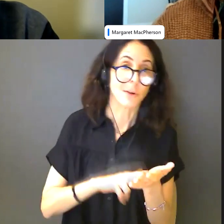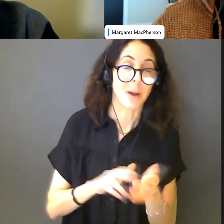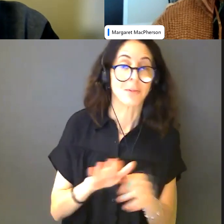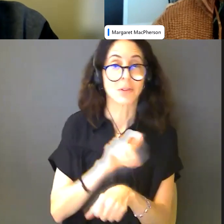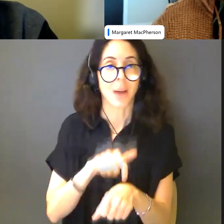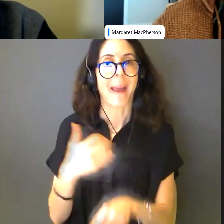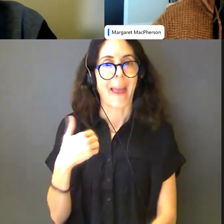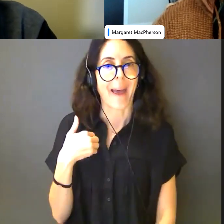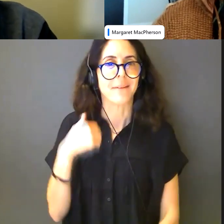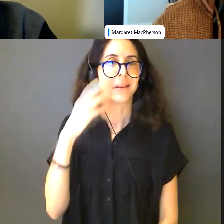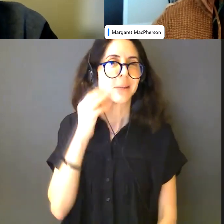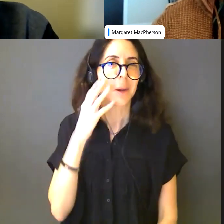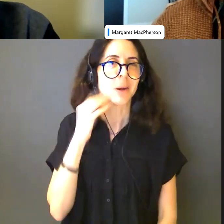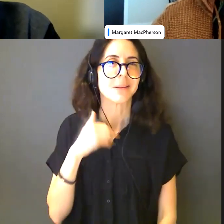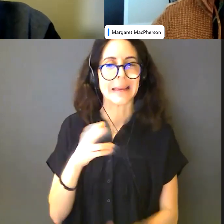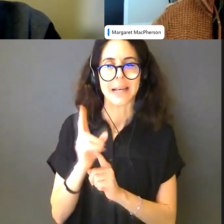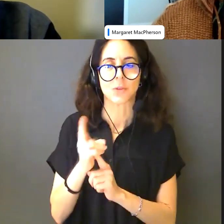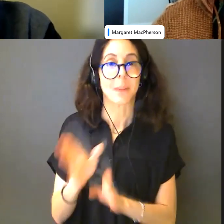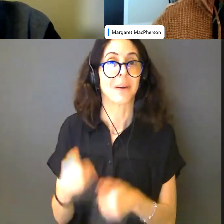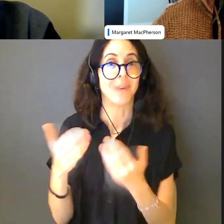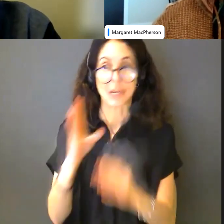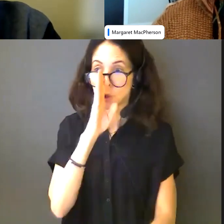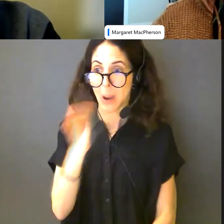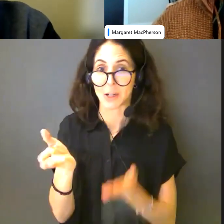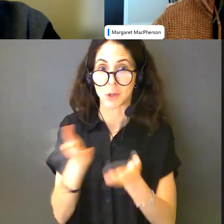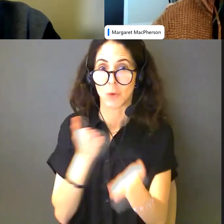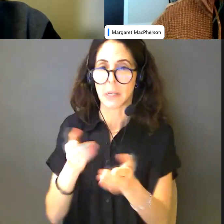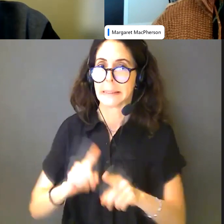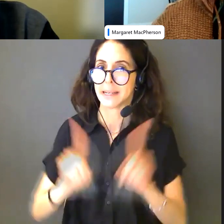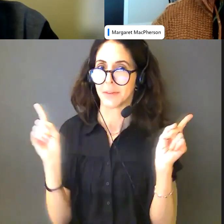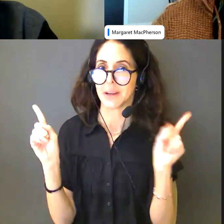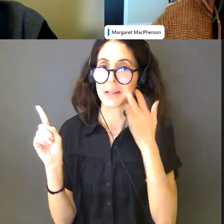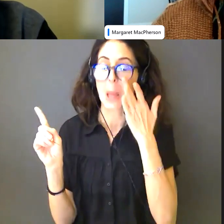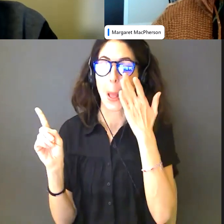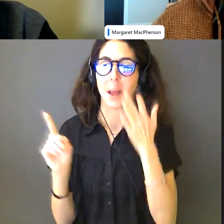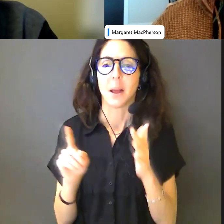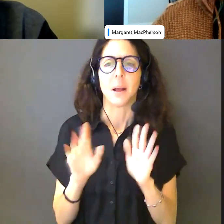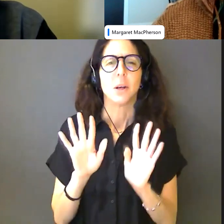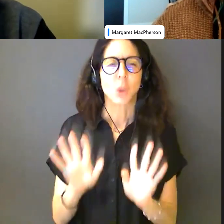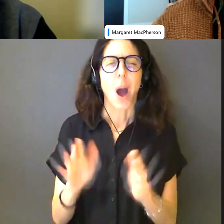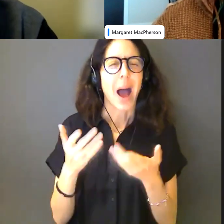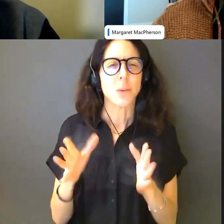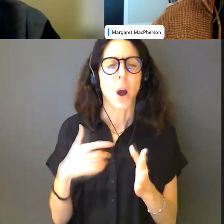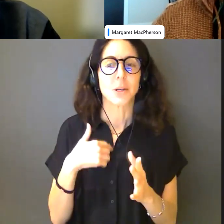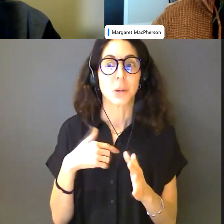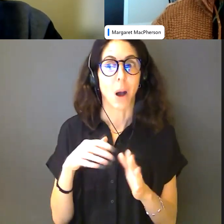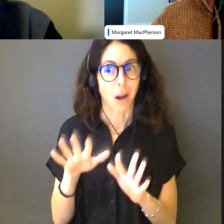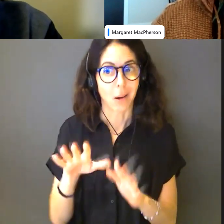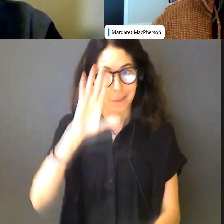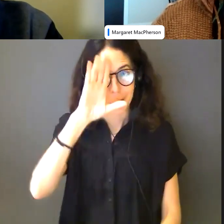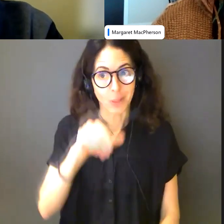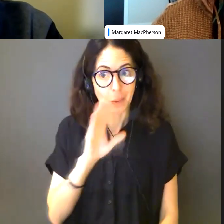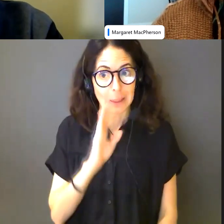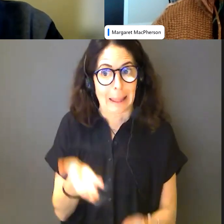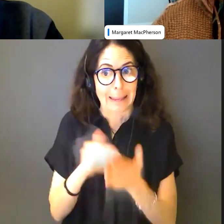their professional lives of providing service. And it's not, I didn't want to tempt them to get into that direct service.